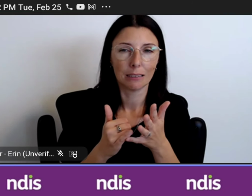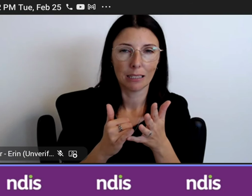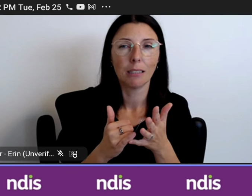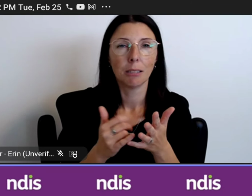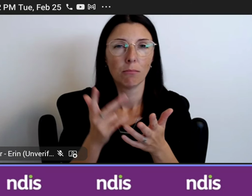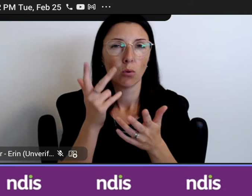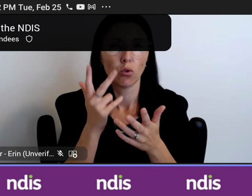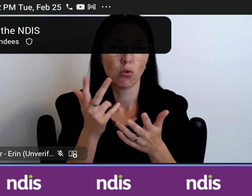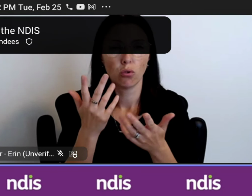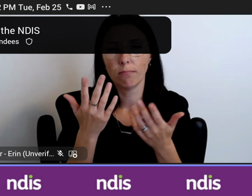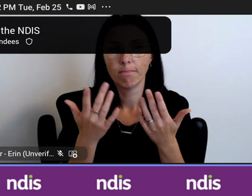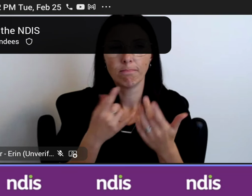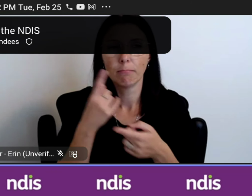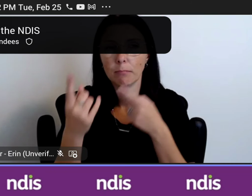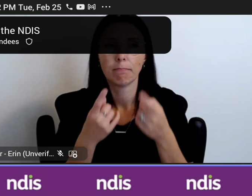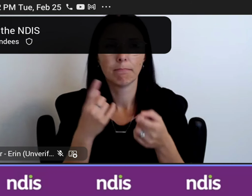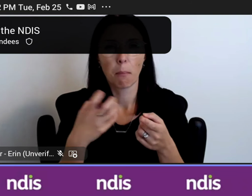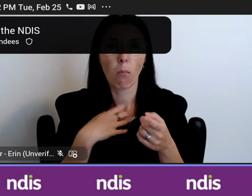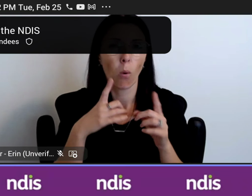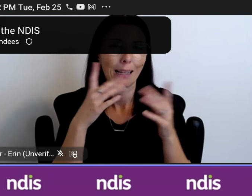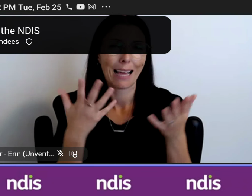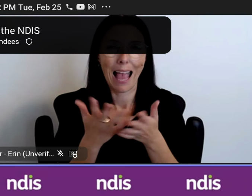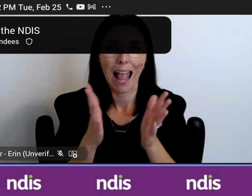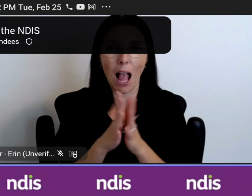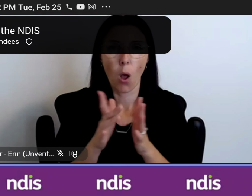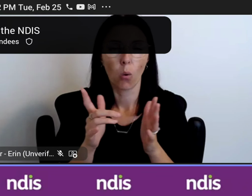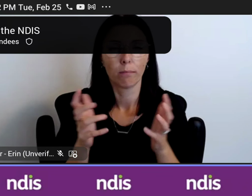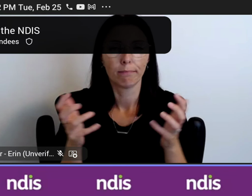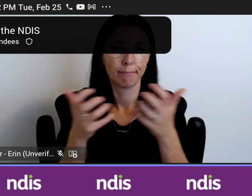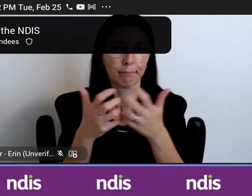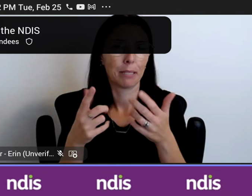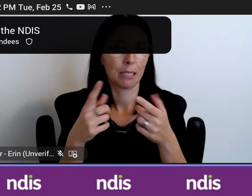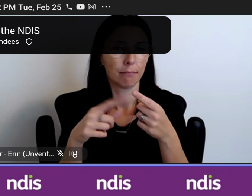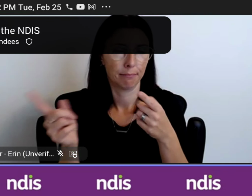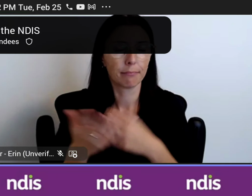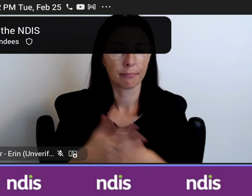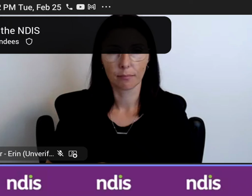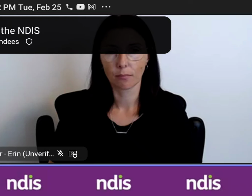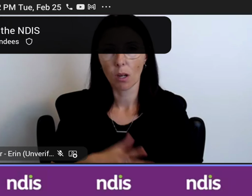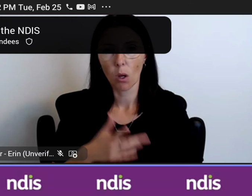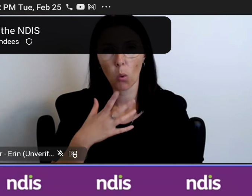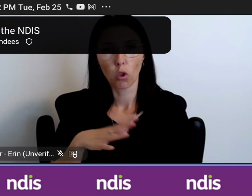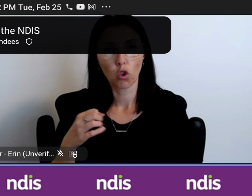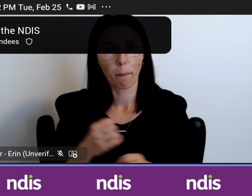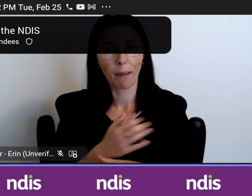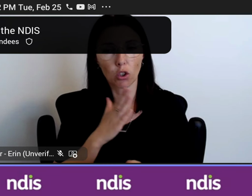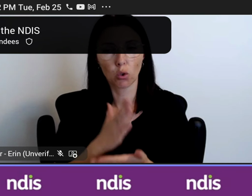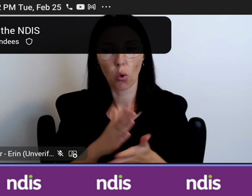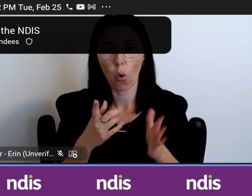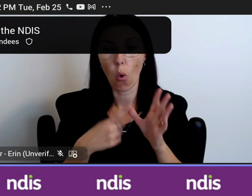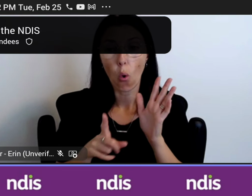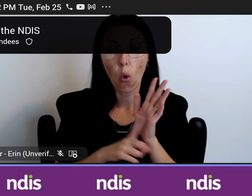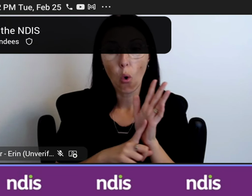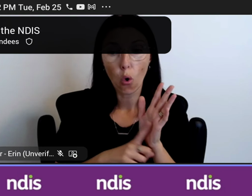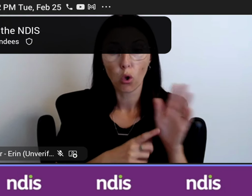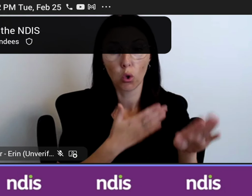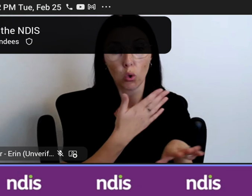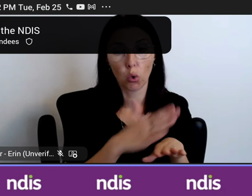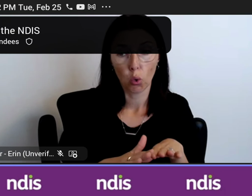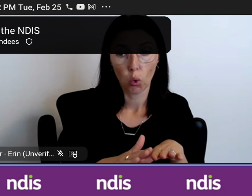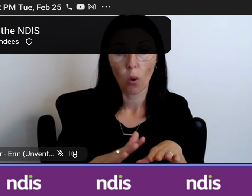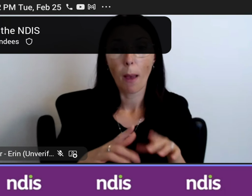disability support needs. So we want to ensure that all new and existing participants get